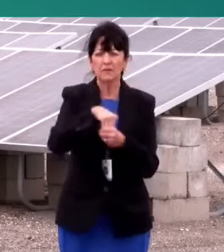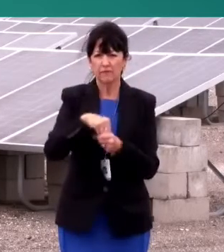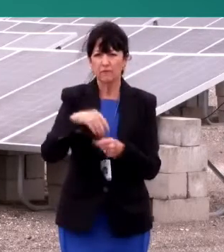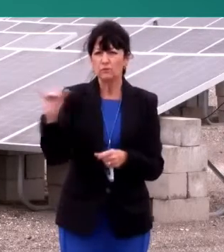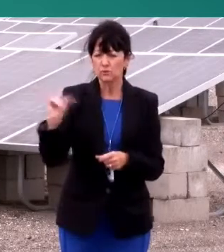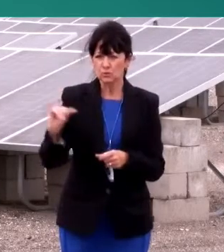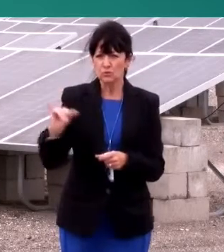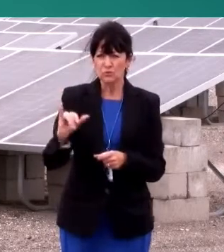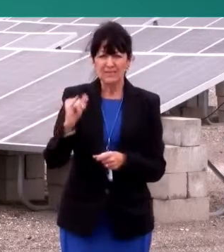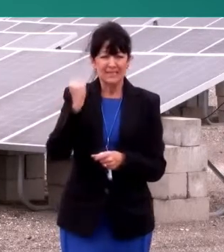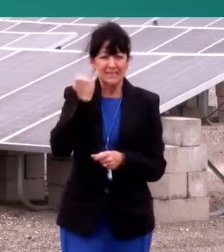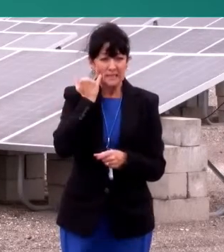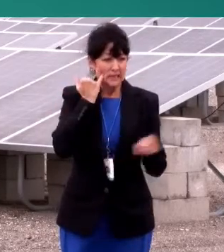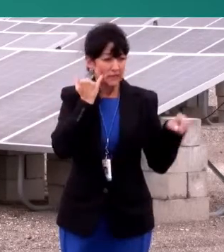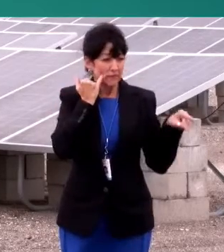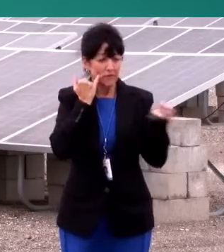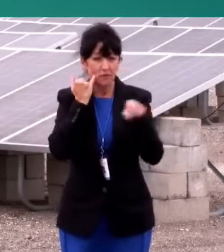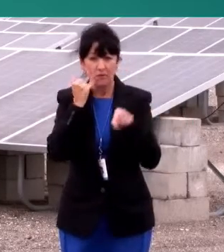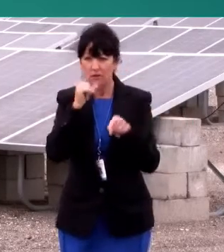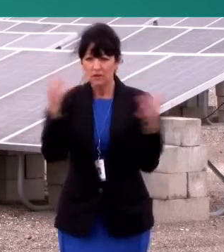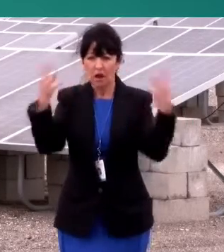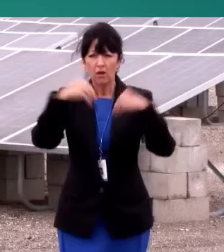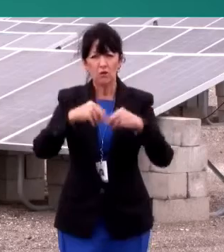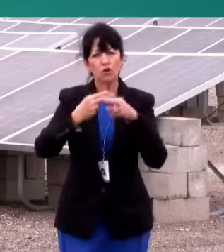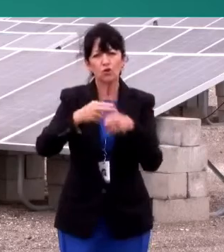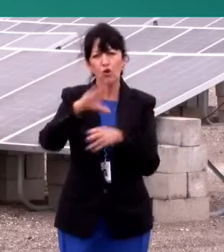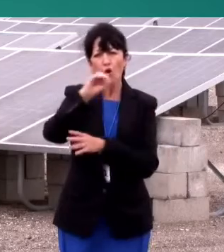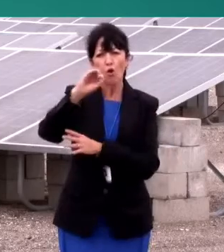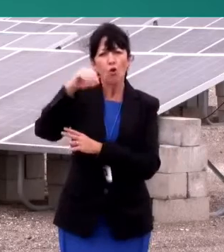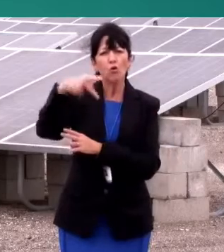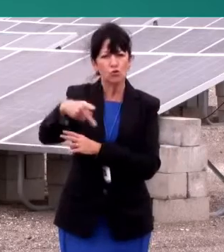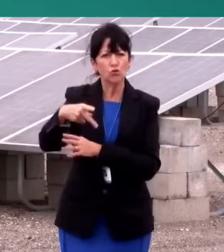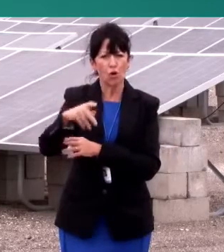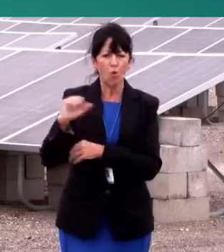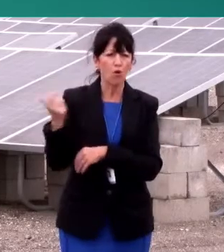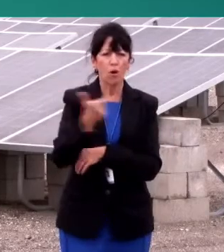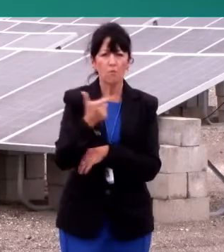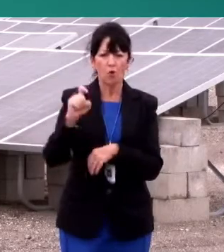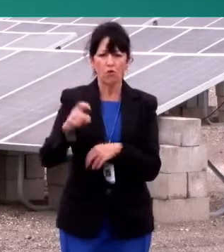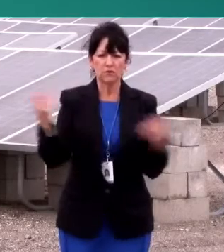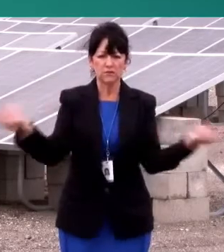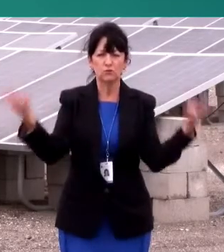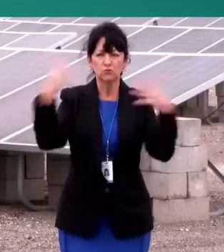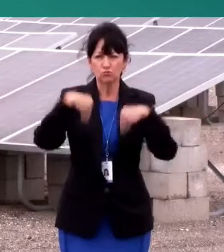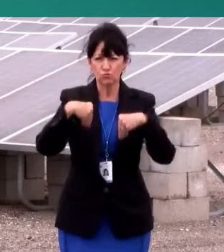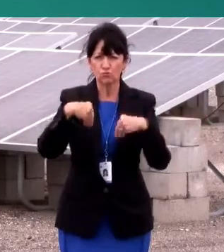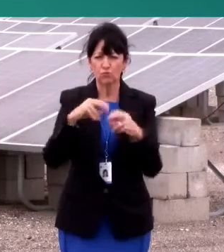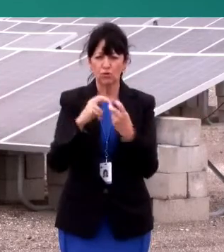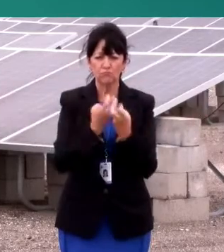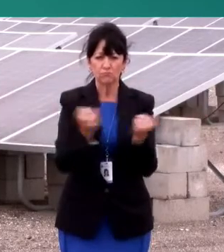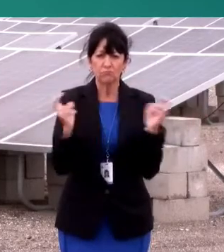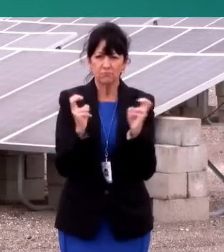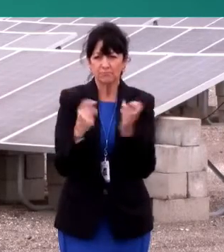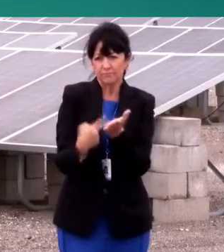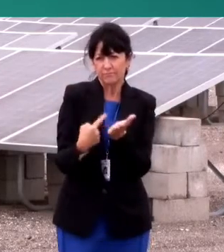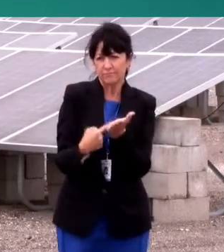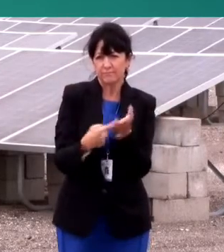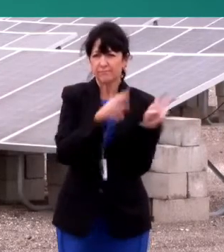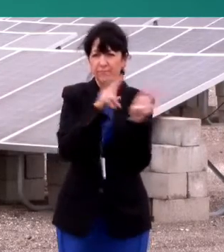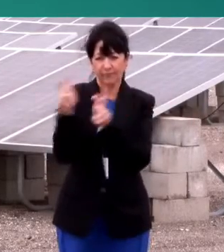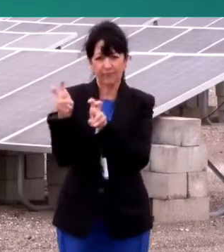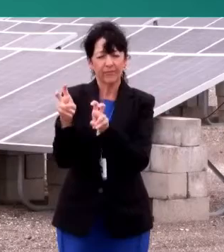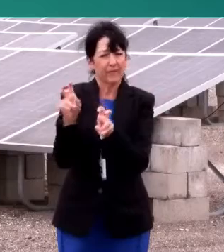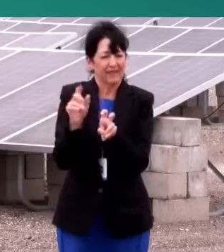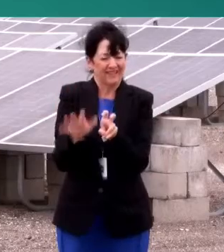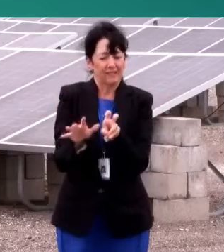engaging the co-op and DMEC in these issues, that's half the state. You've got the other half of the energy equation. They have to be at